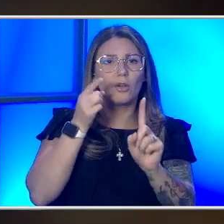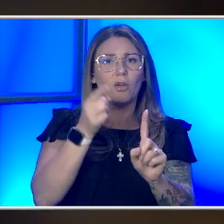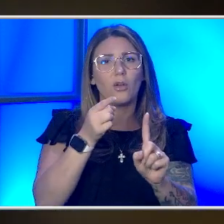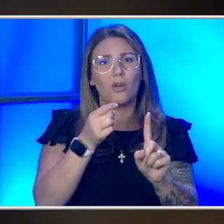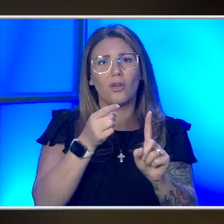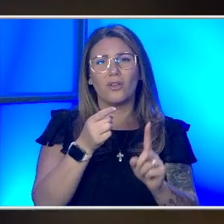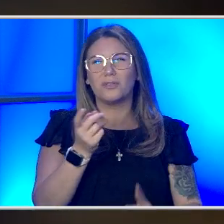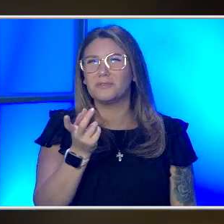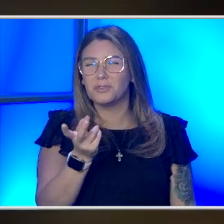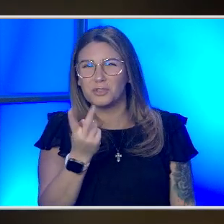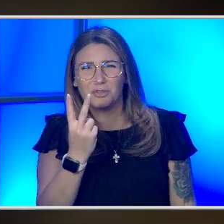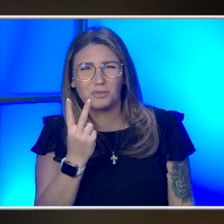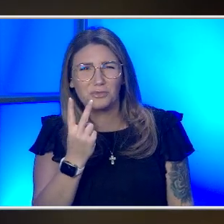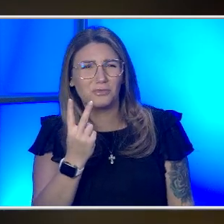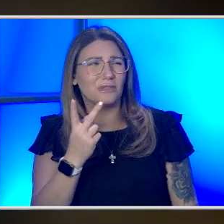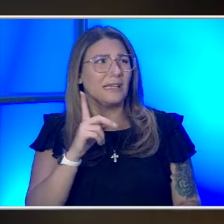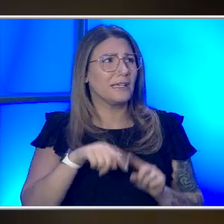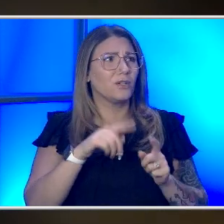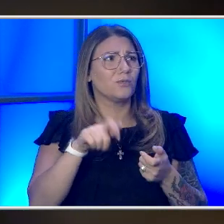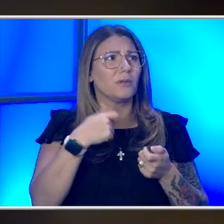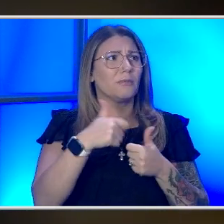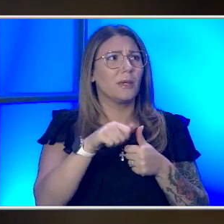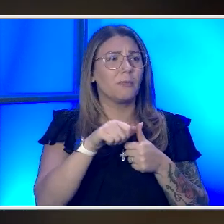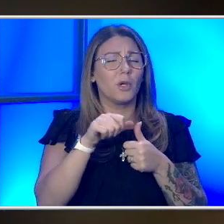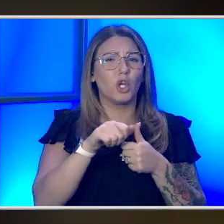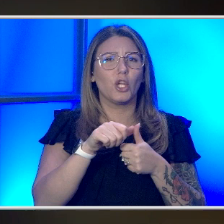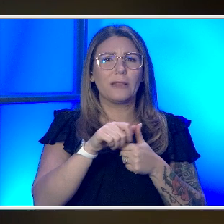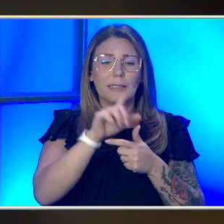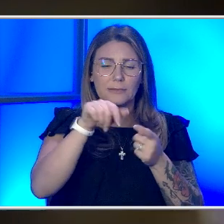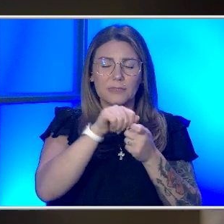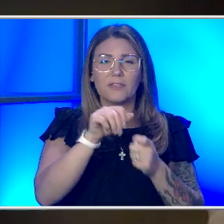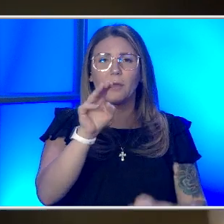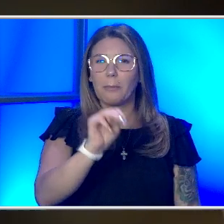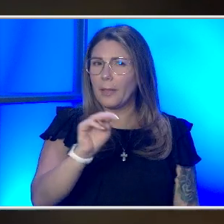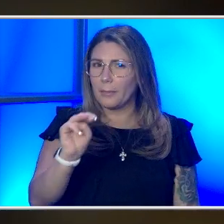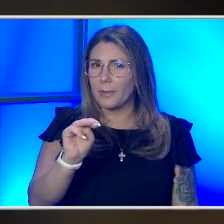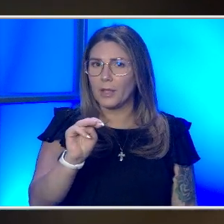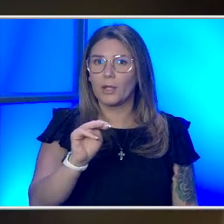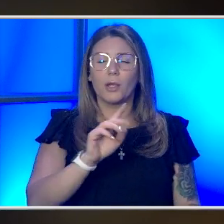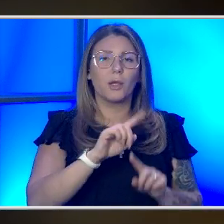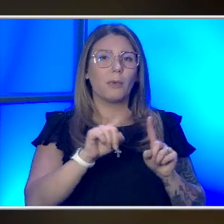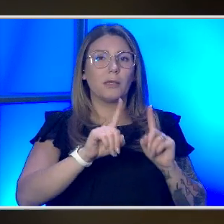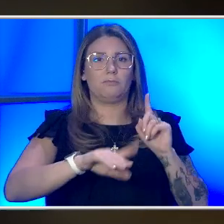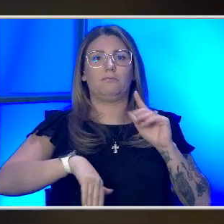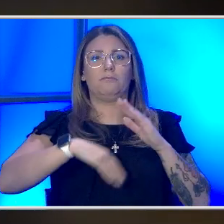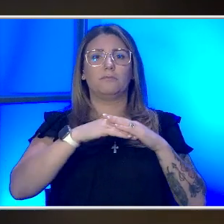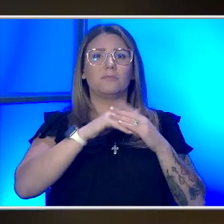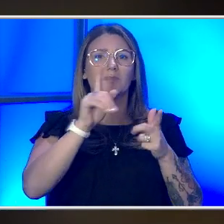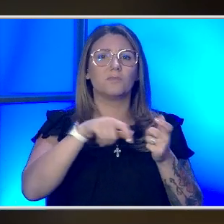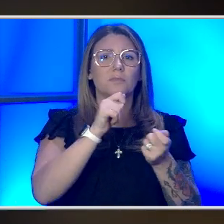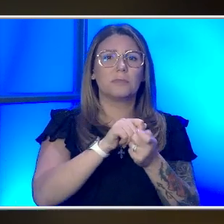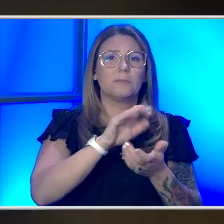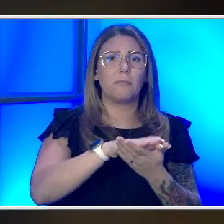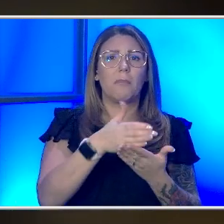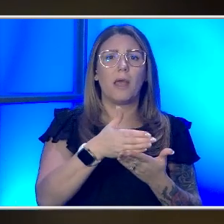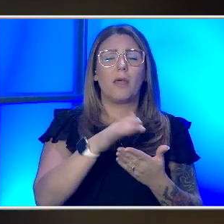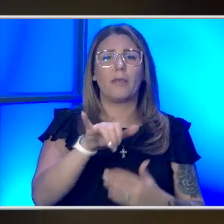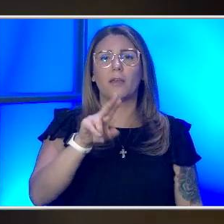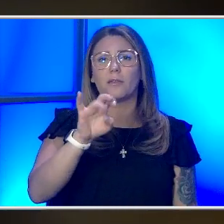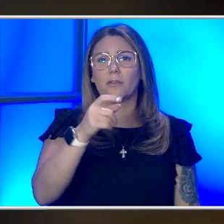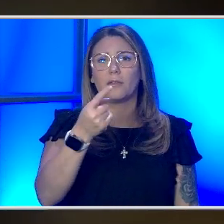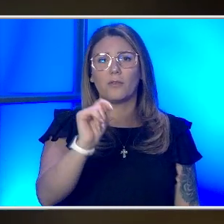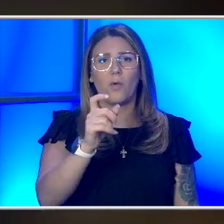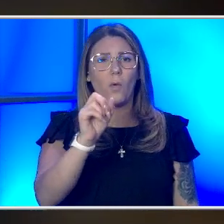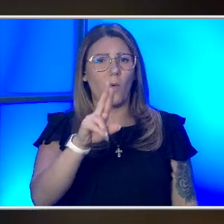exact milliliter measurement, but we have to get to a certain amount in that unit or we have to discard it per